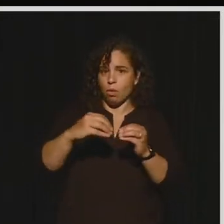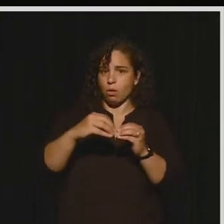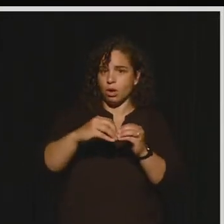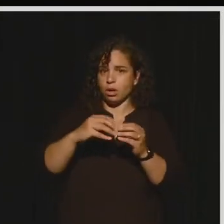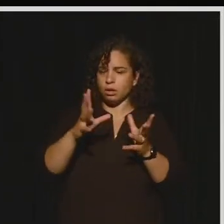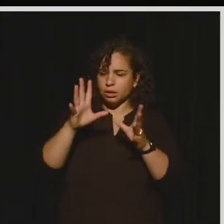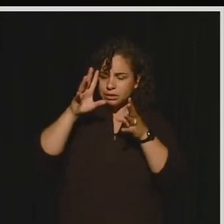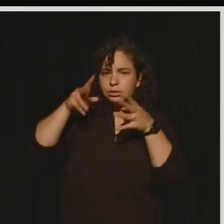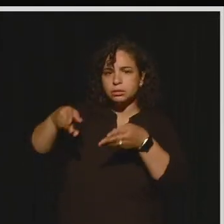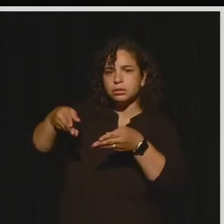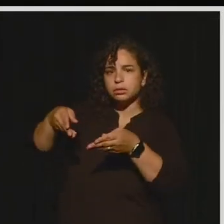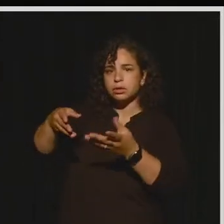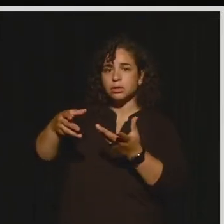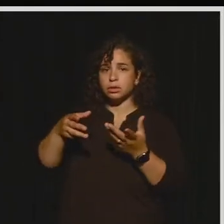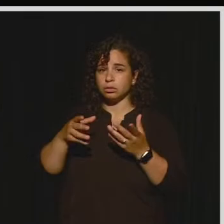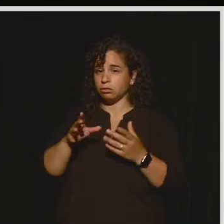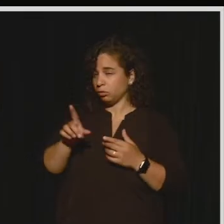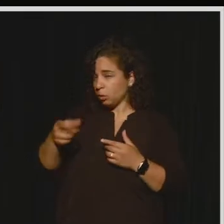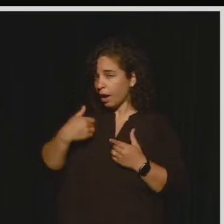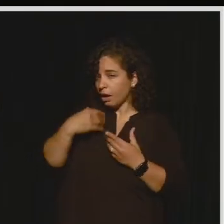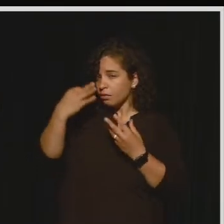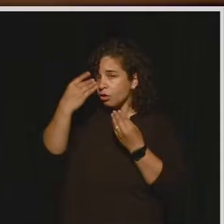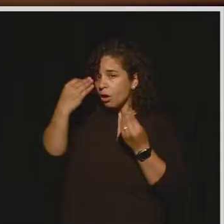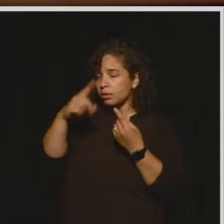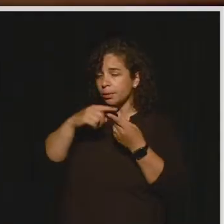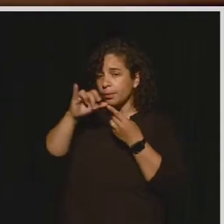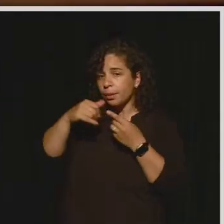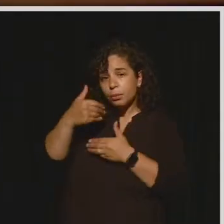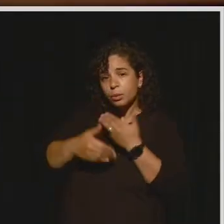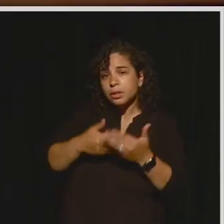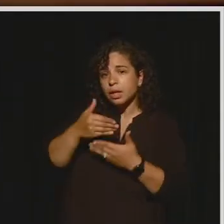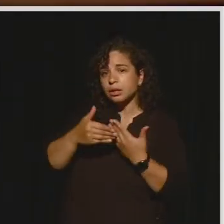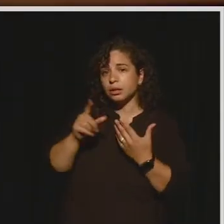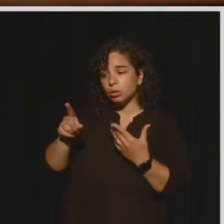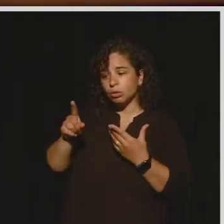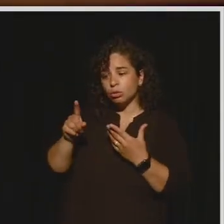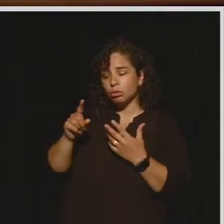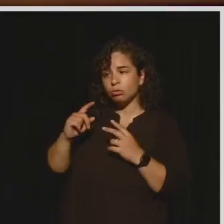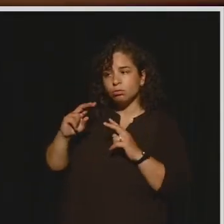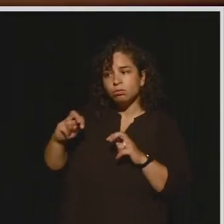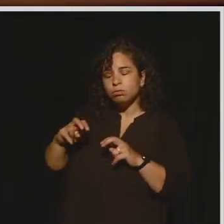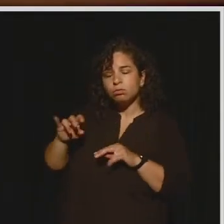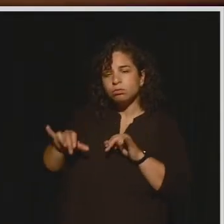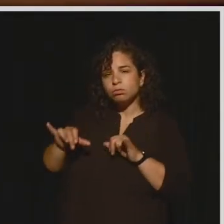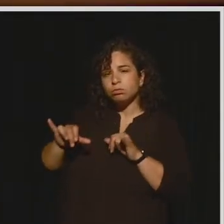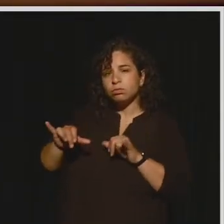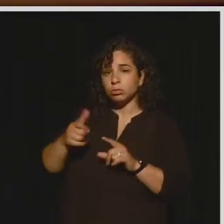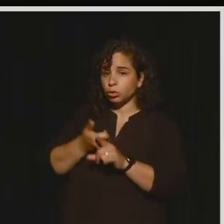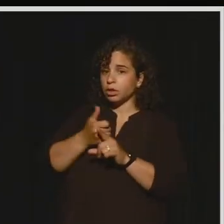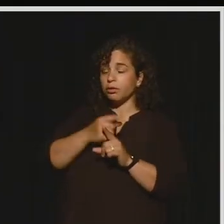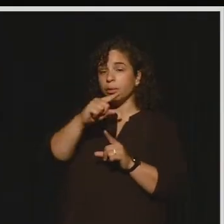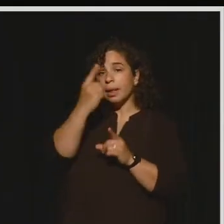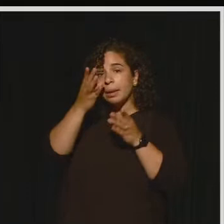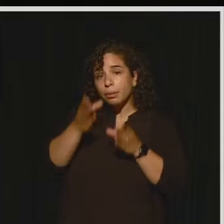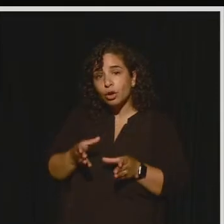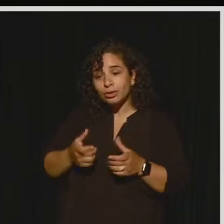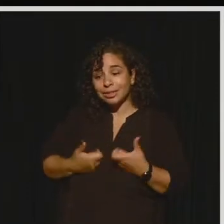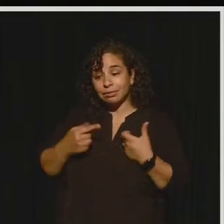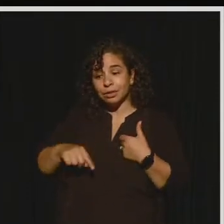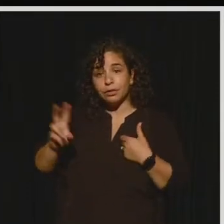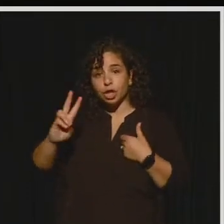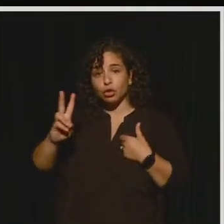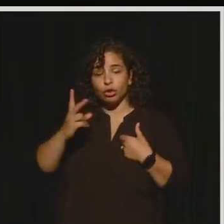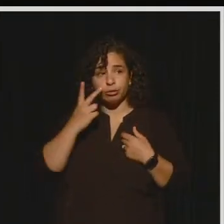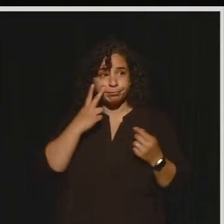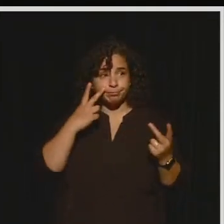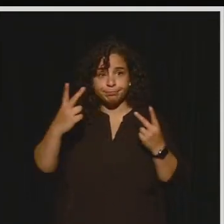have sort of any thoughts on that process, watching it, being a black person in Vancouver,